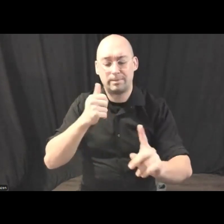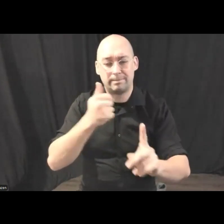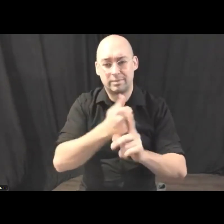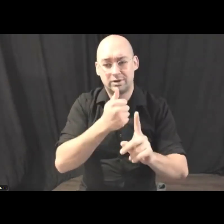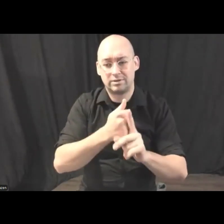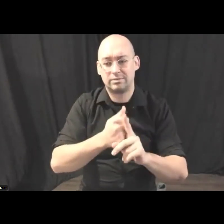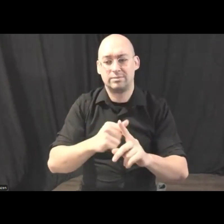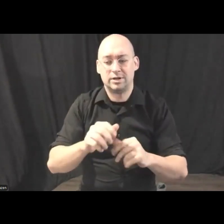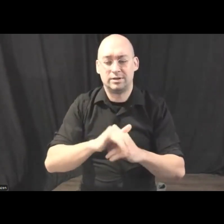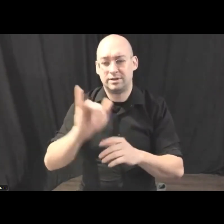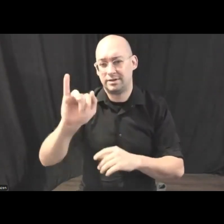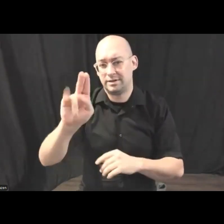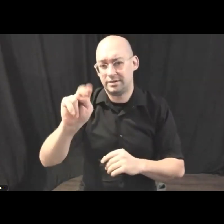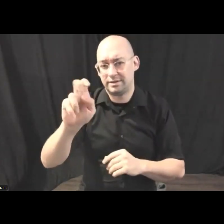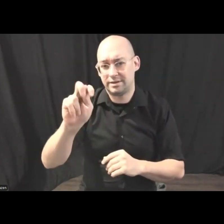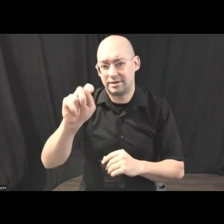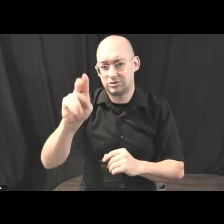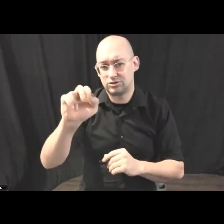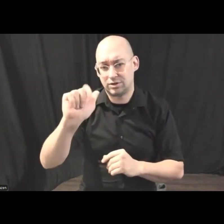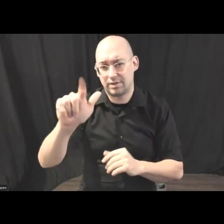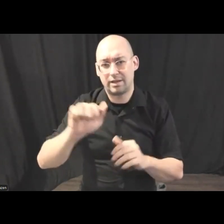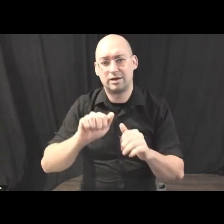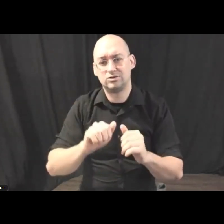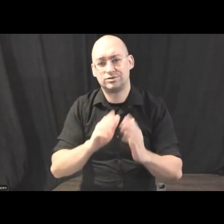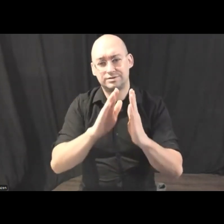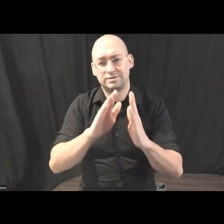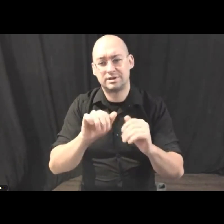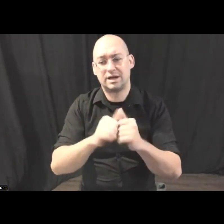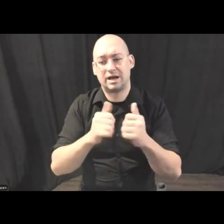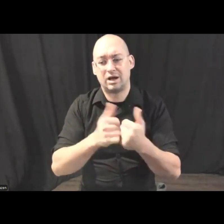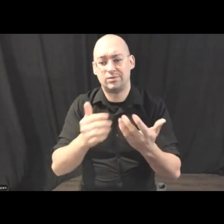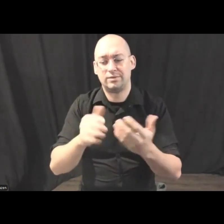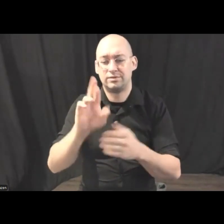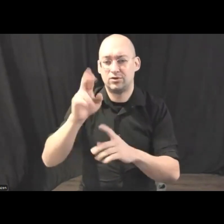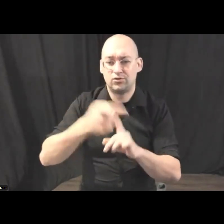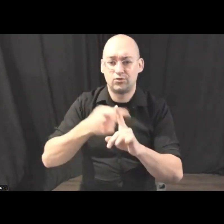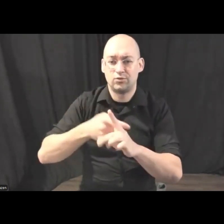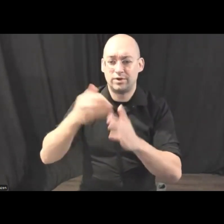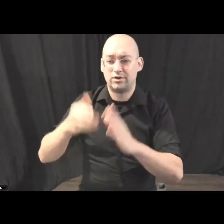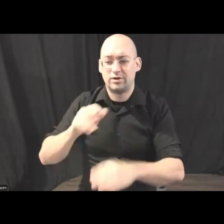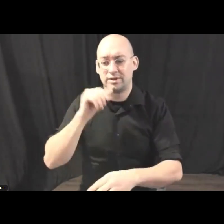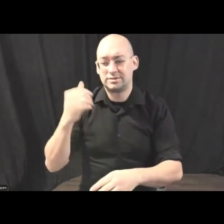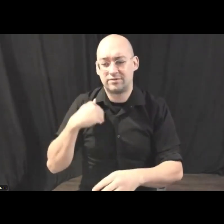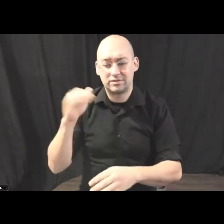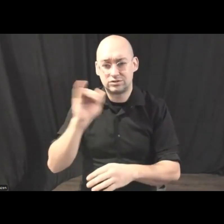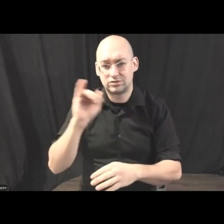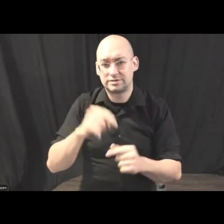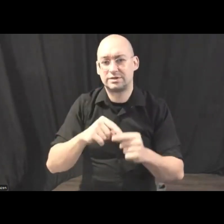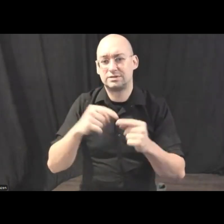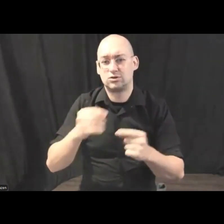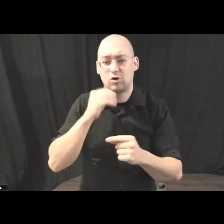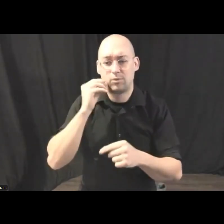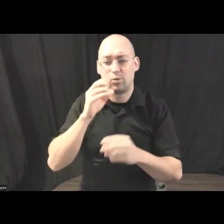intentional about addressing people who are, whether that was a renter who may not have had insurance versus a homeowner versus someone who has the